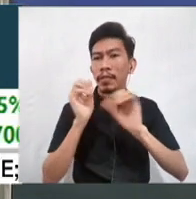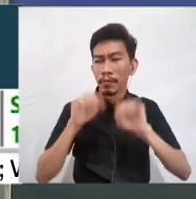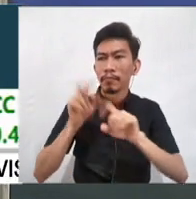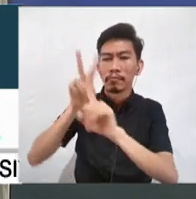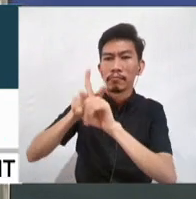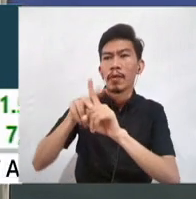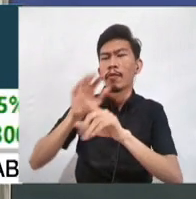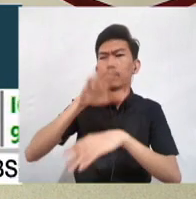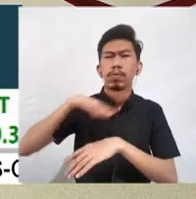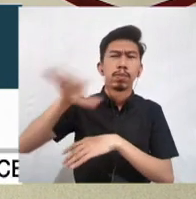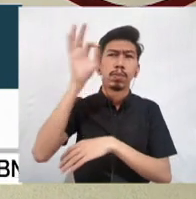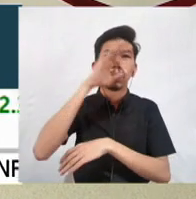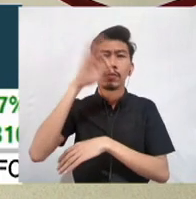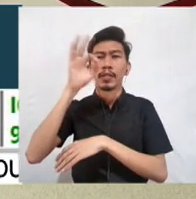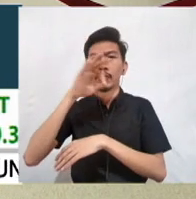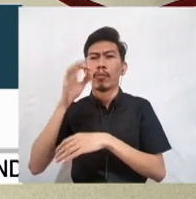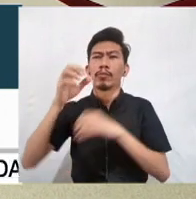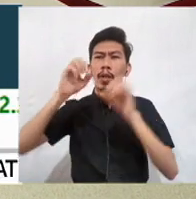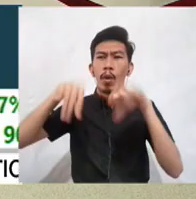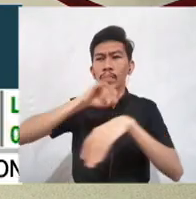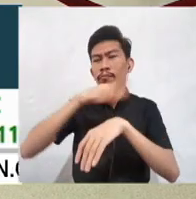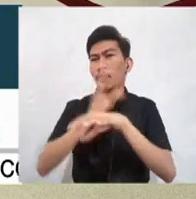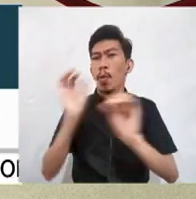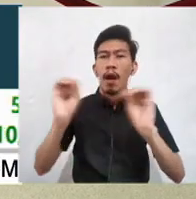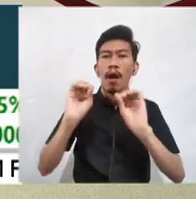unemployed Filipinos mm-hmm. no, nationwide. So